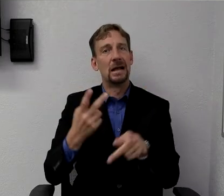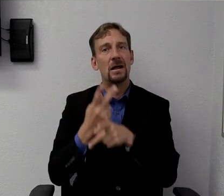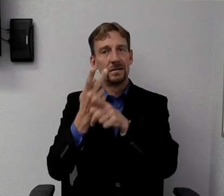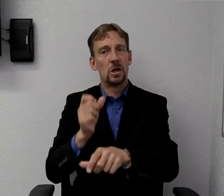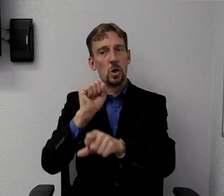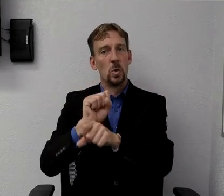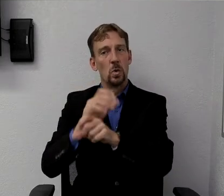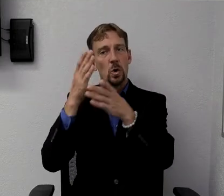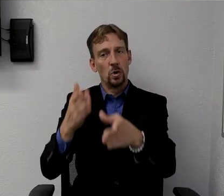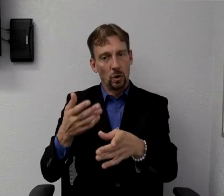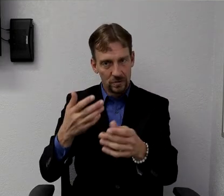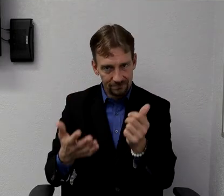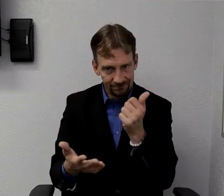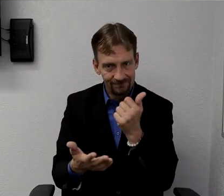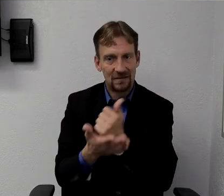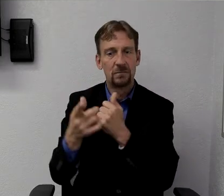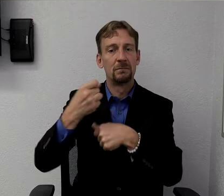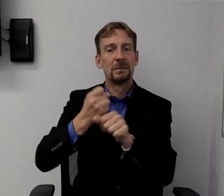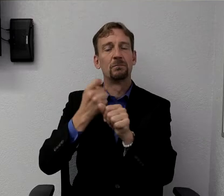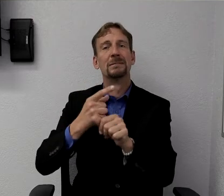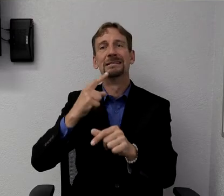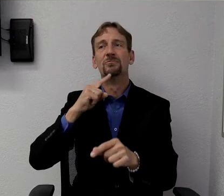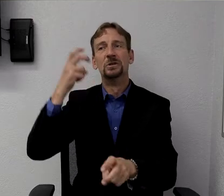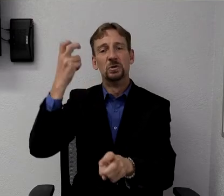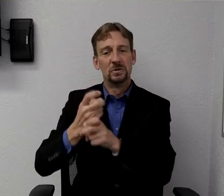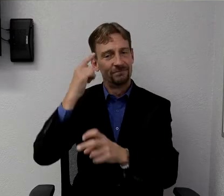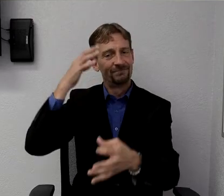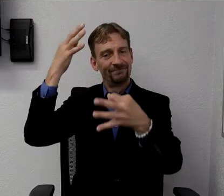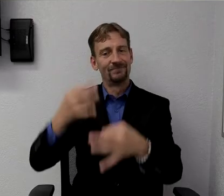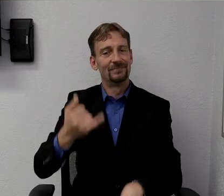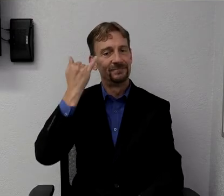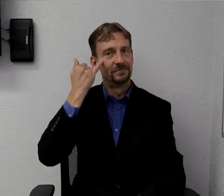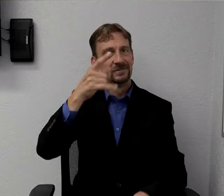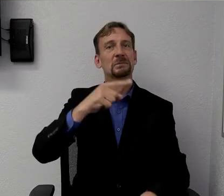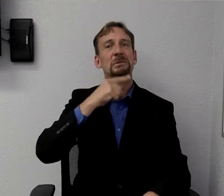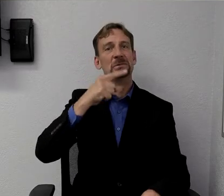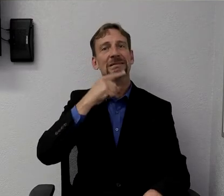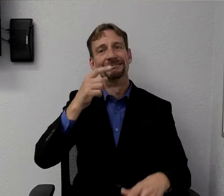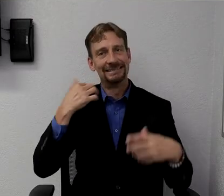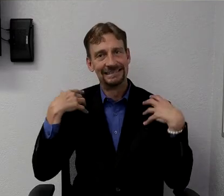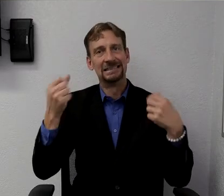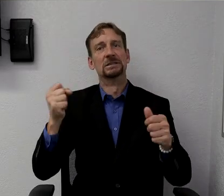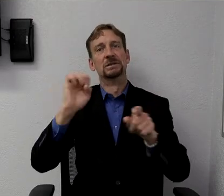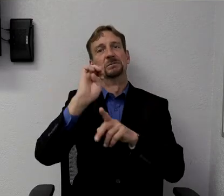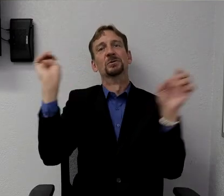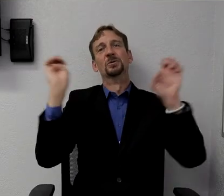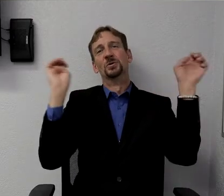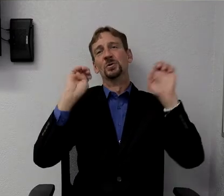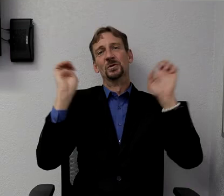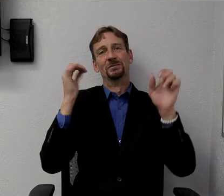difficult decisions when you're in a public health emergency, when you literally are in a crisis